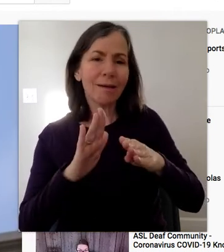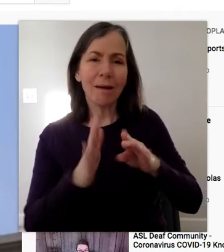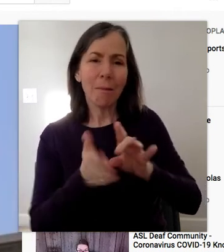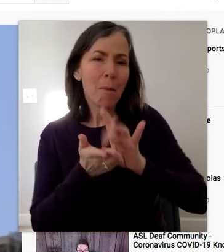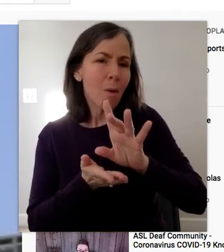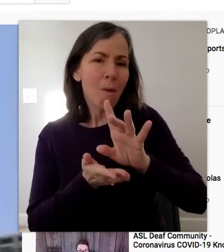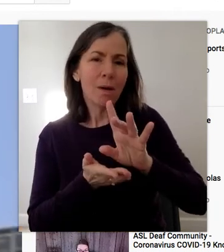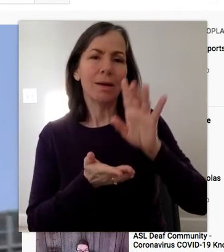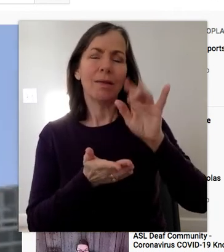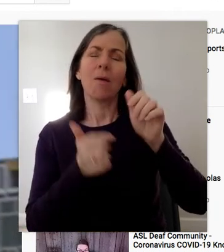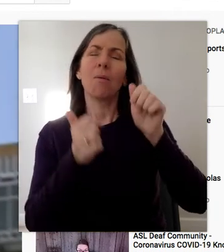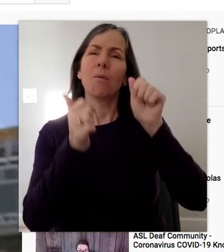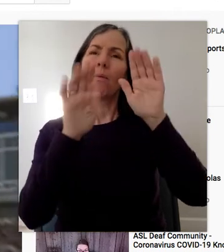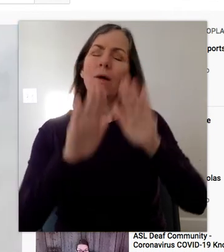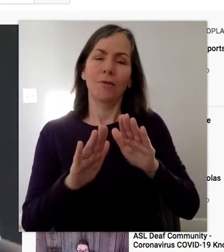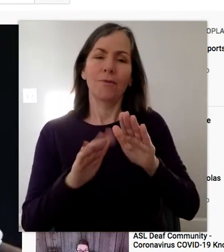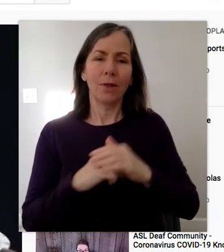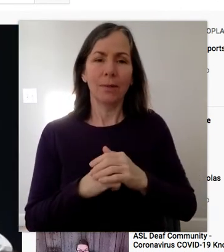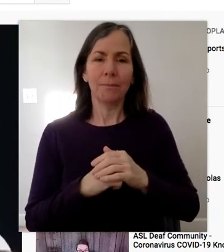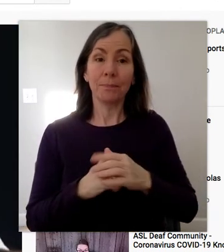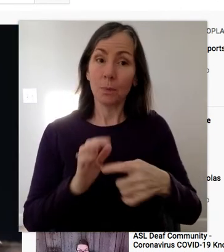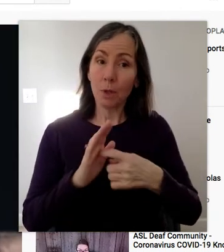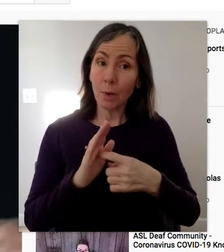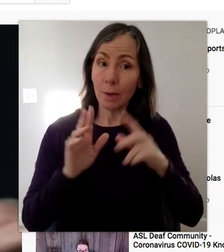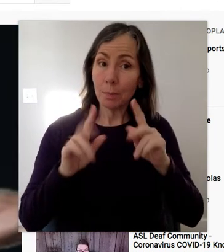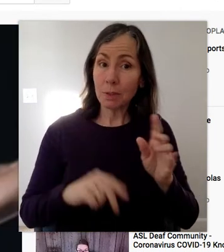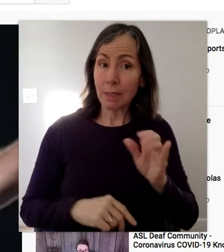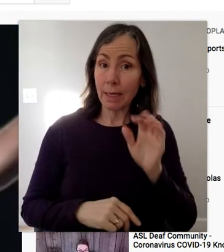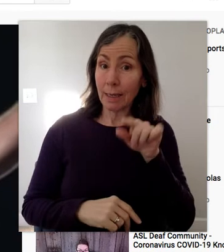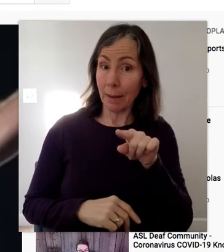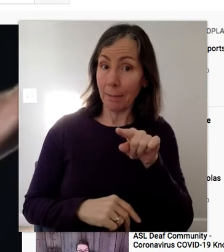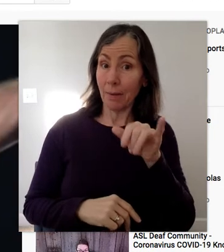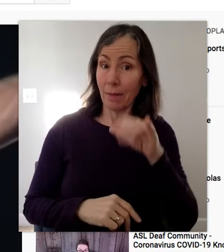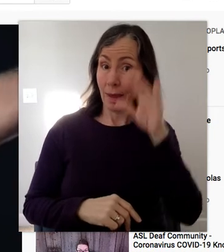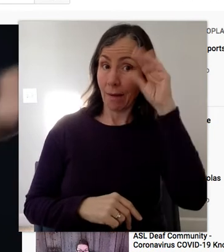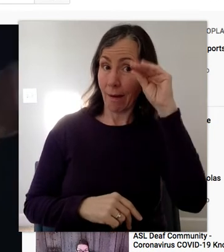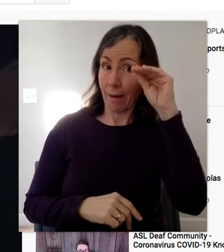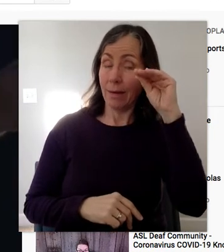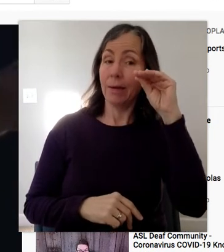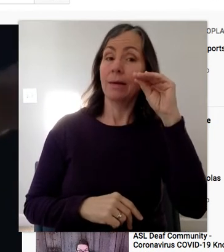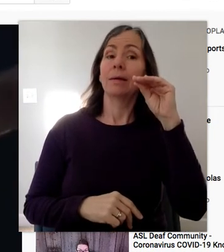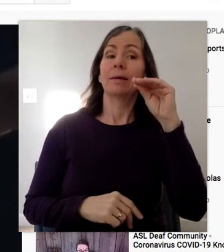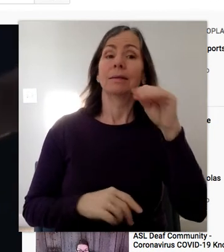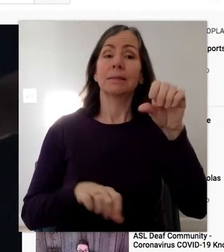it takes NFL punters like Craig Hendrick to turn science into an art form.